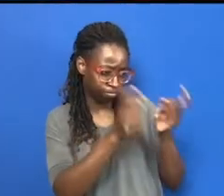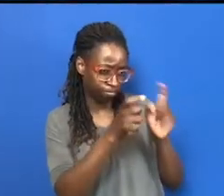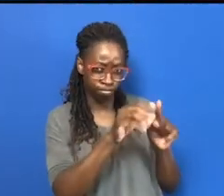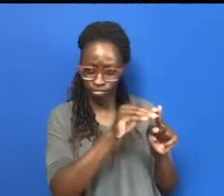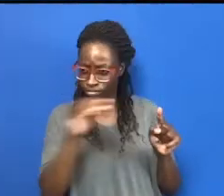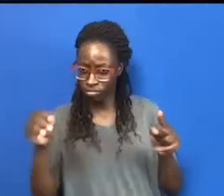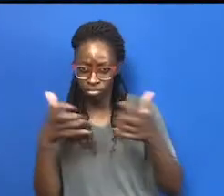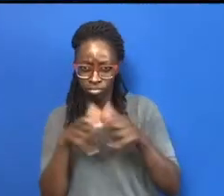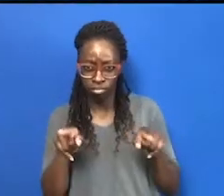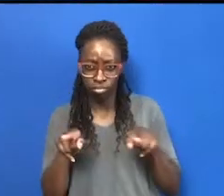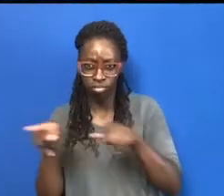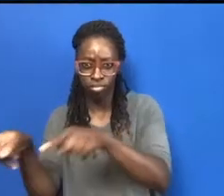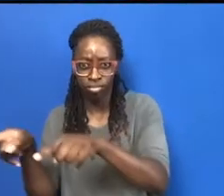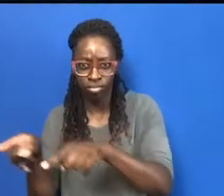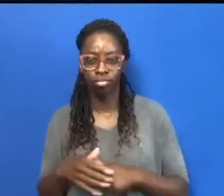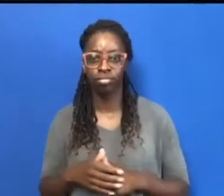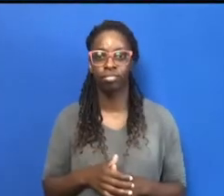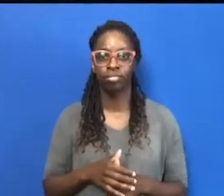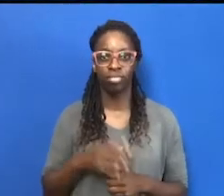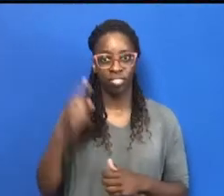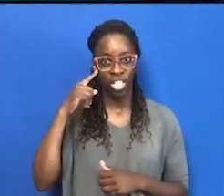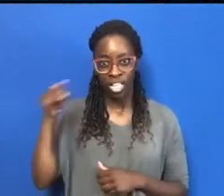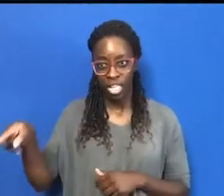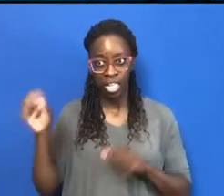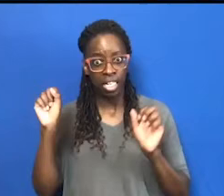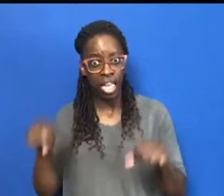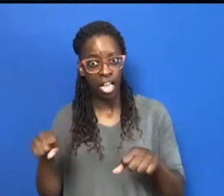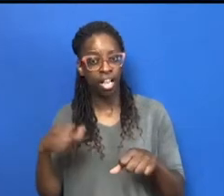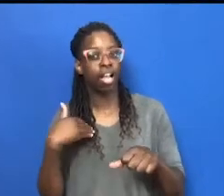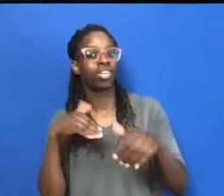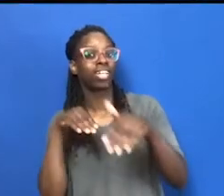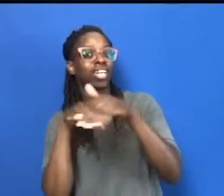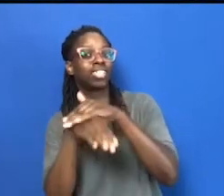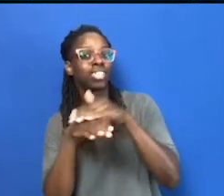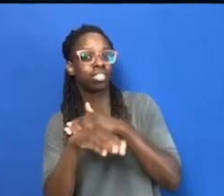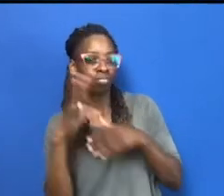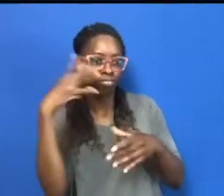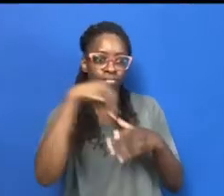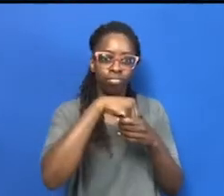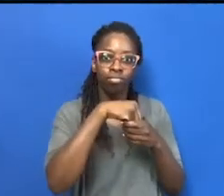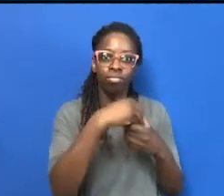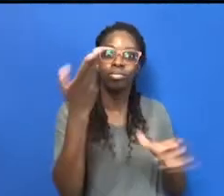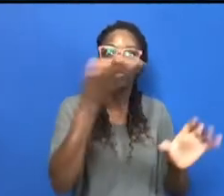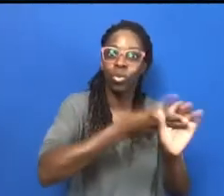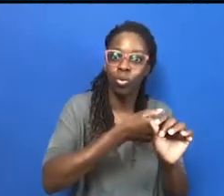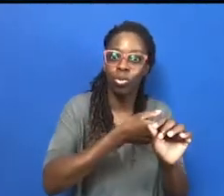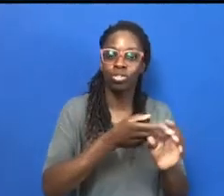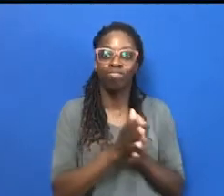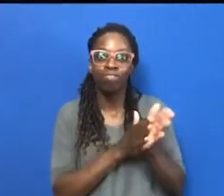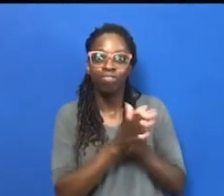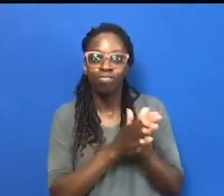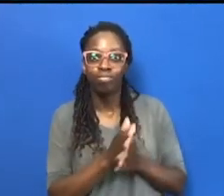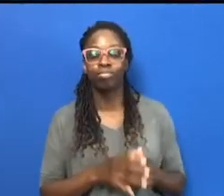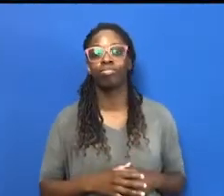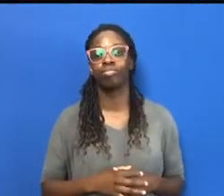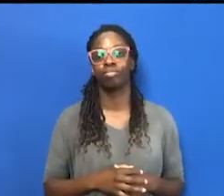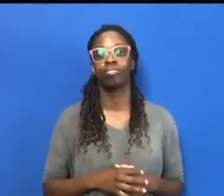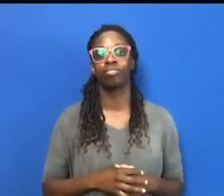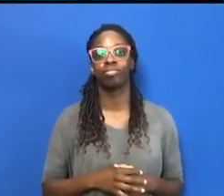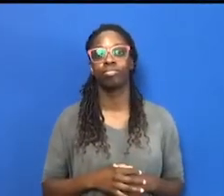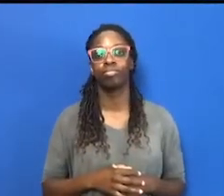full access to full participation for children with disabilities. And then instructional practices, and that